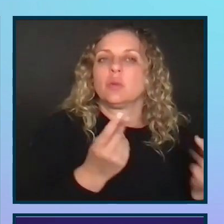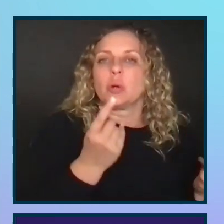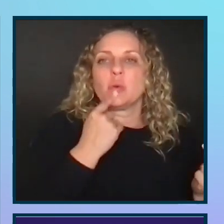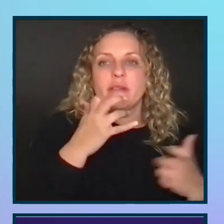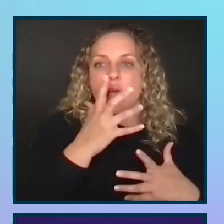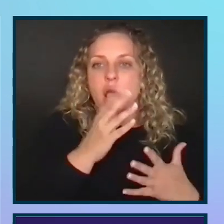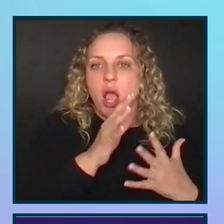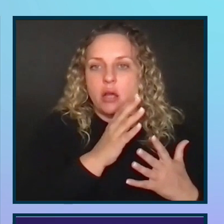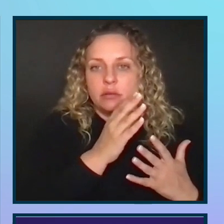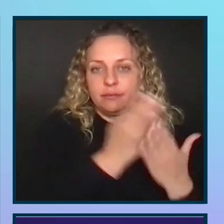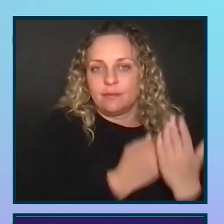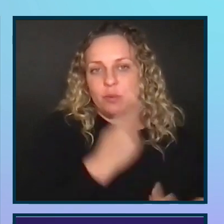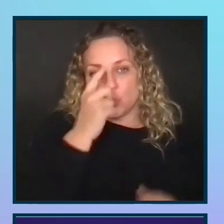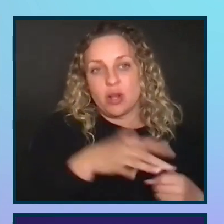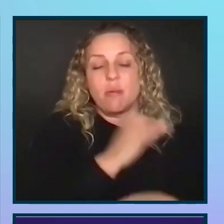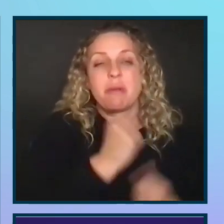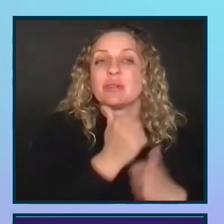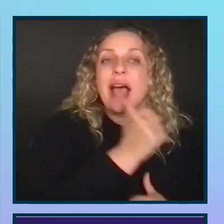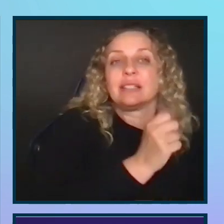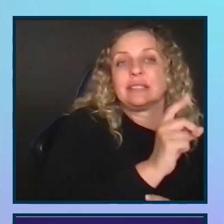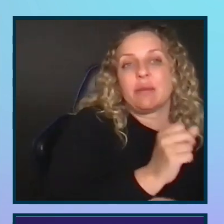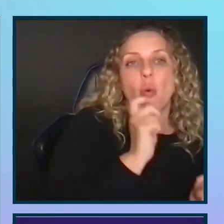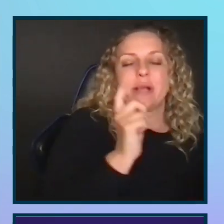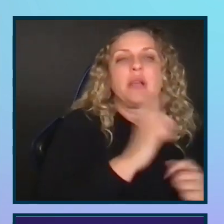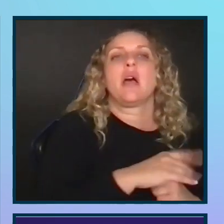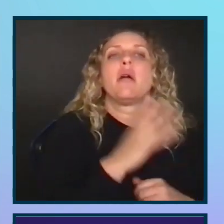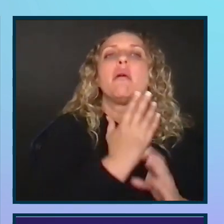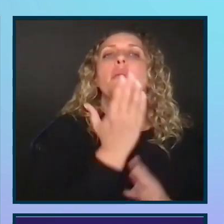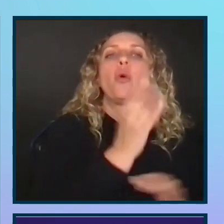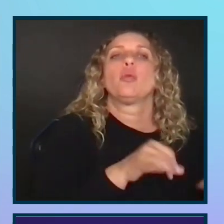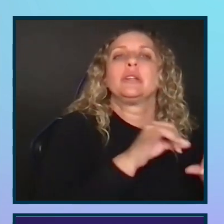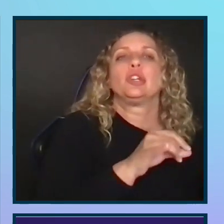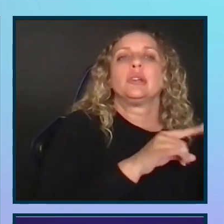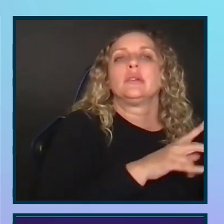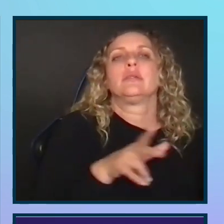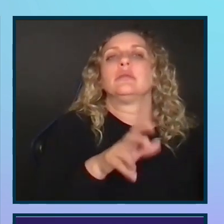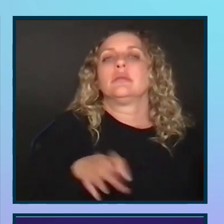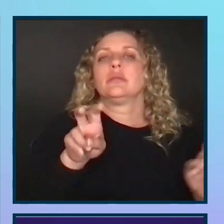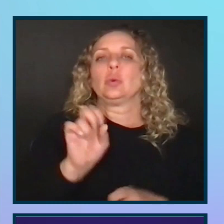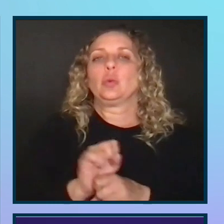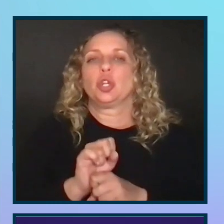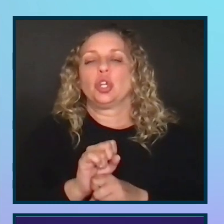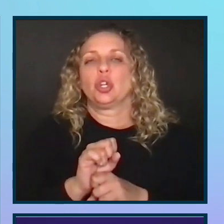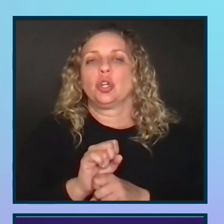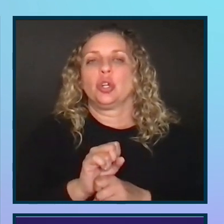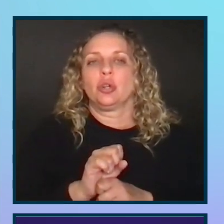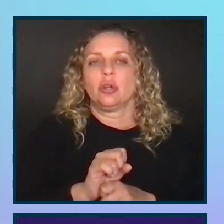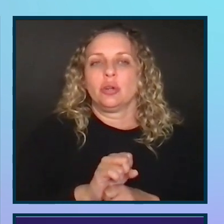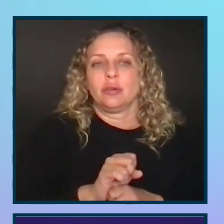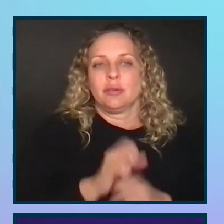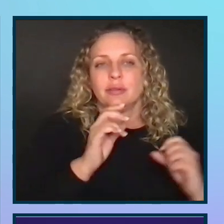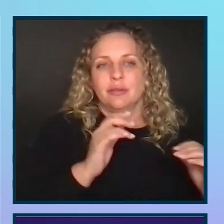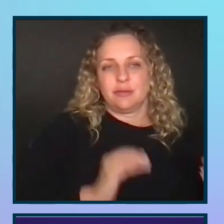content to cover. But someone who's not disabled wakes up, morning routine and transit to work, 2 spoons. And